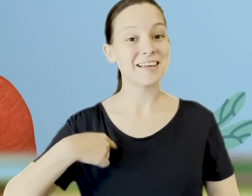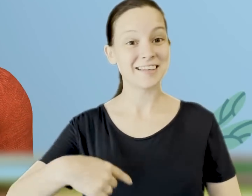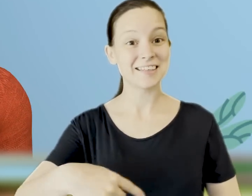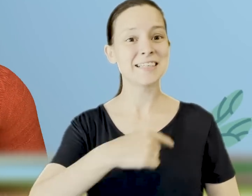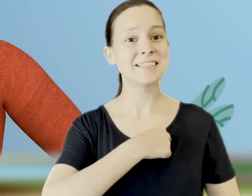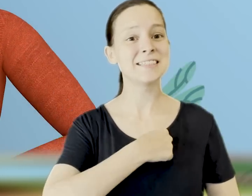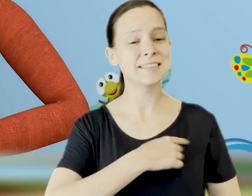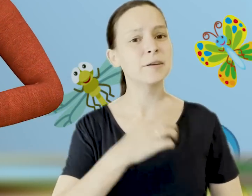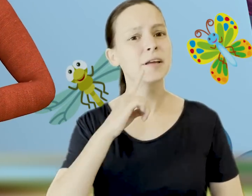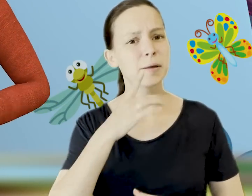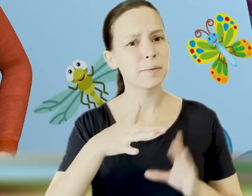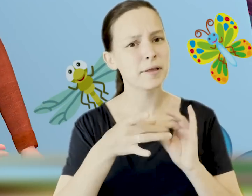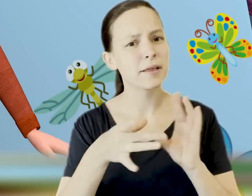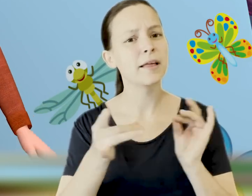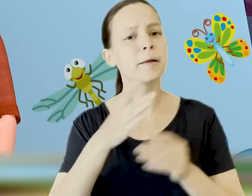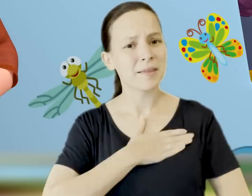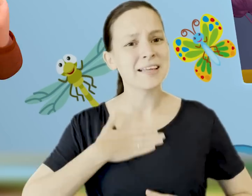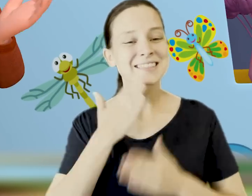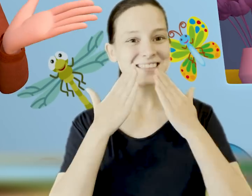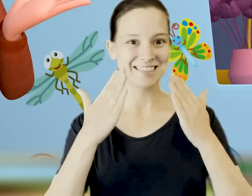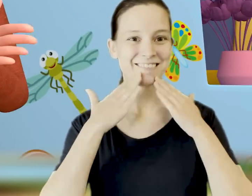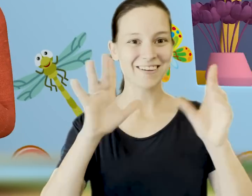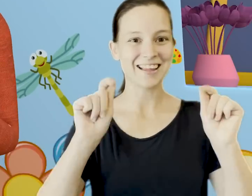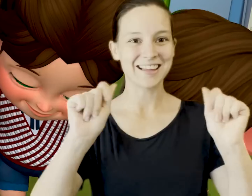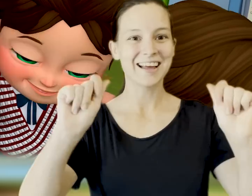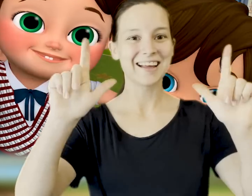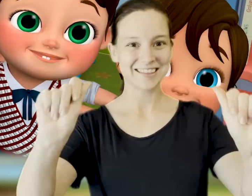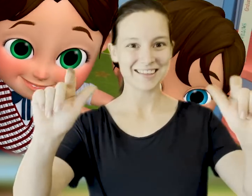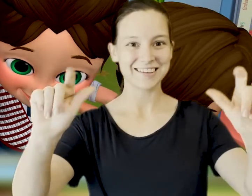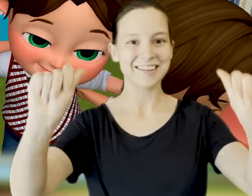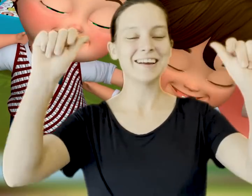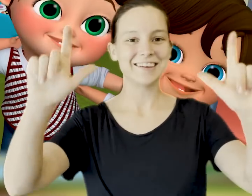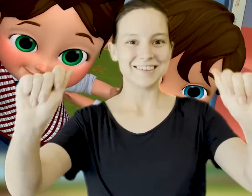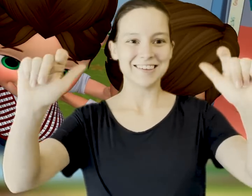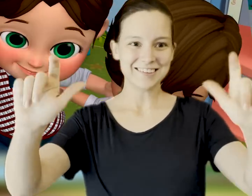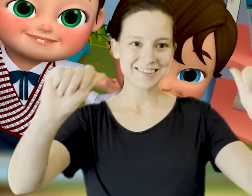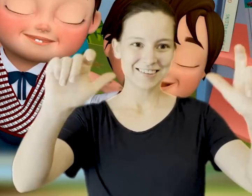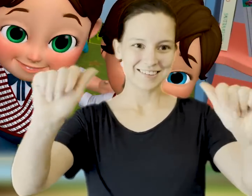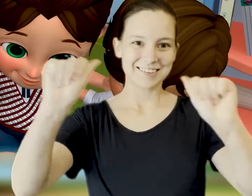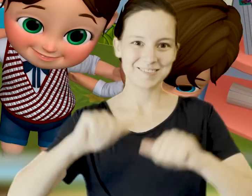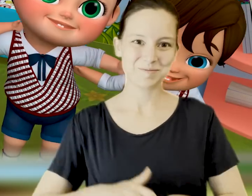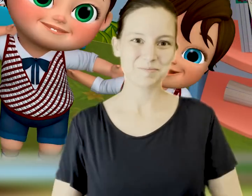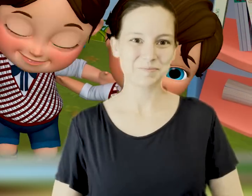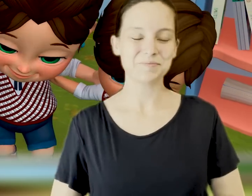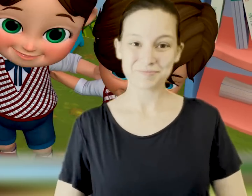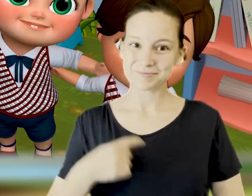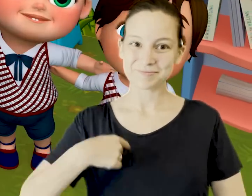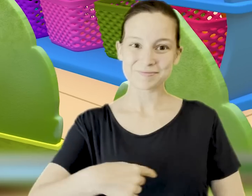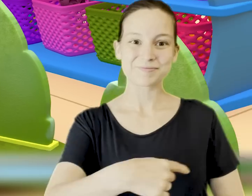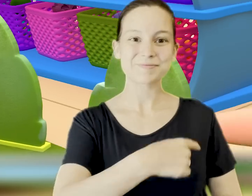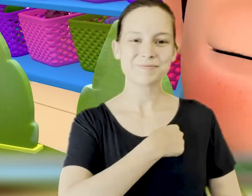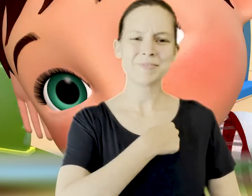la we say please and we say thank you la la la la la la la